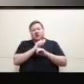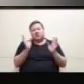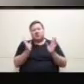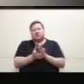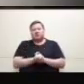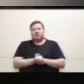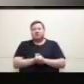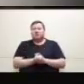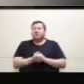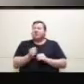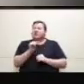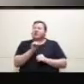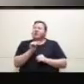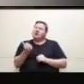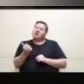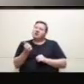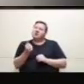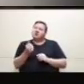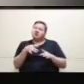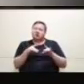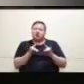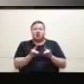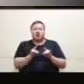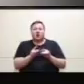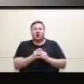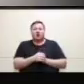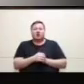then, Chair,